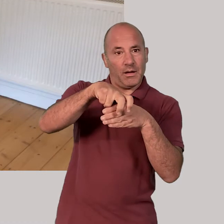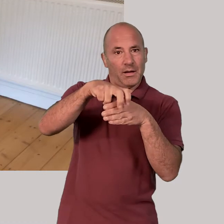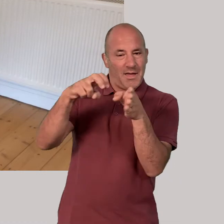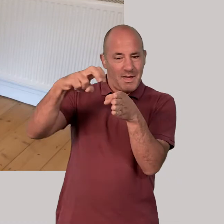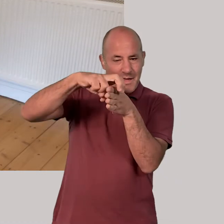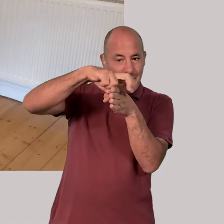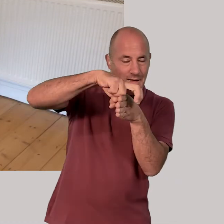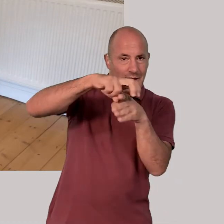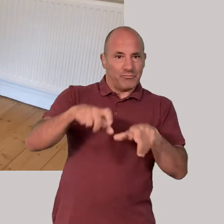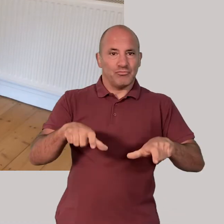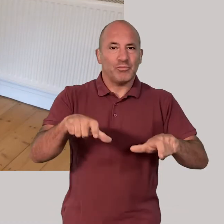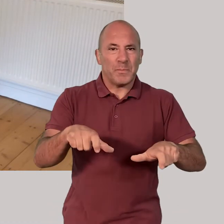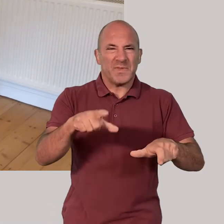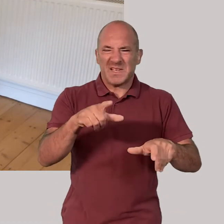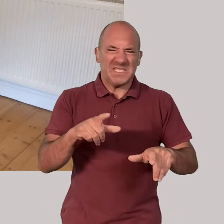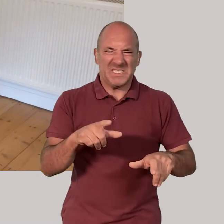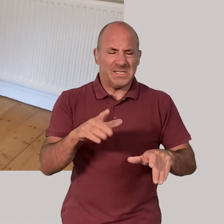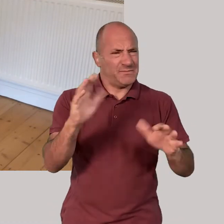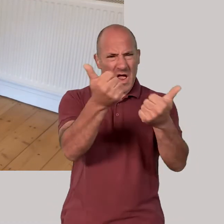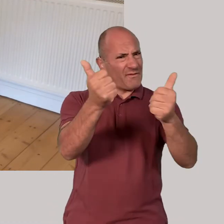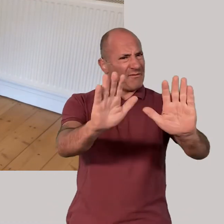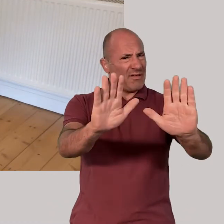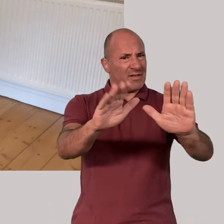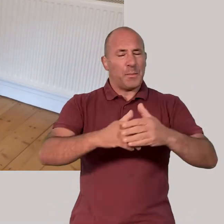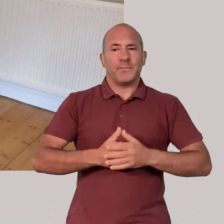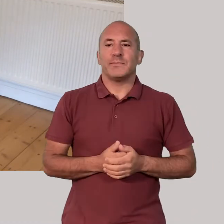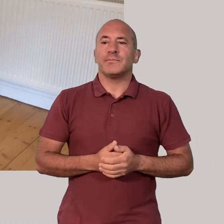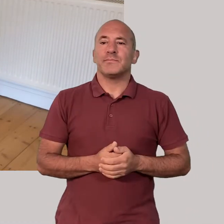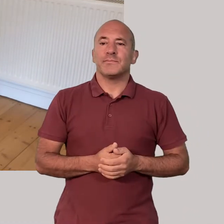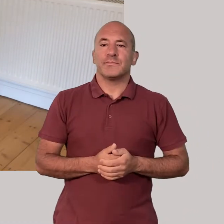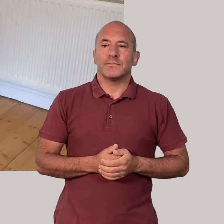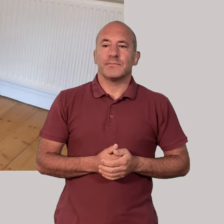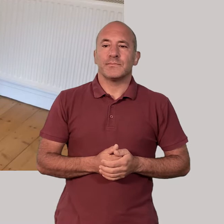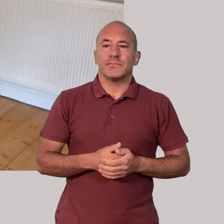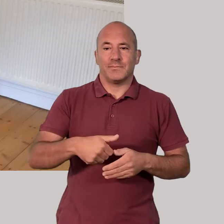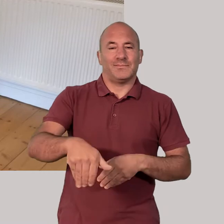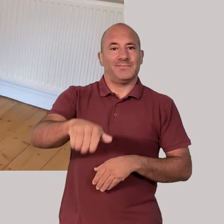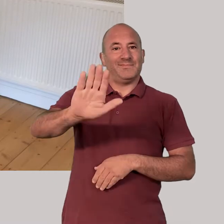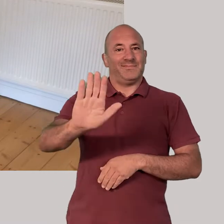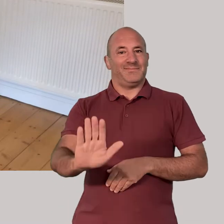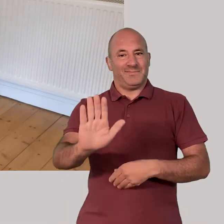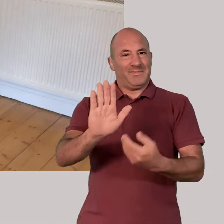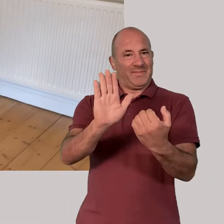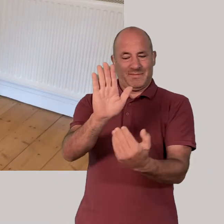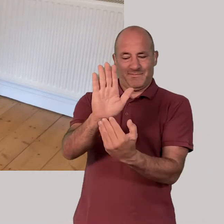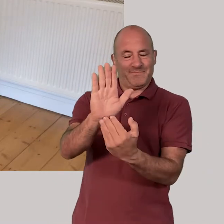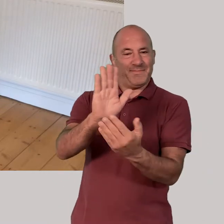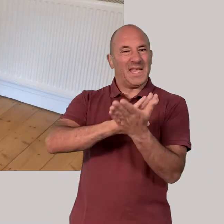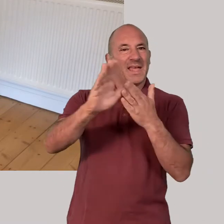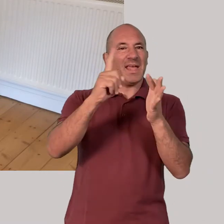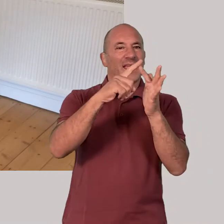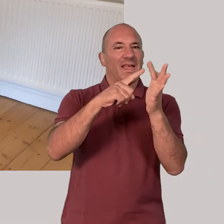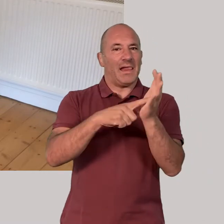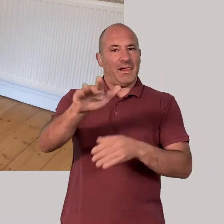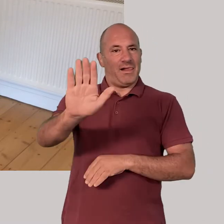chair. Don't worry if that's not a possibility for you. And then put your heel down.